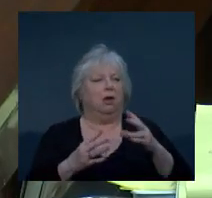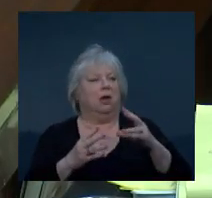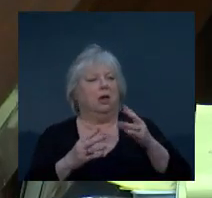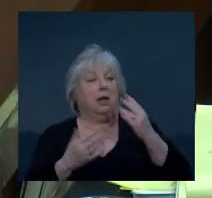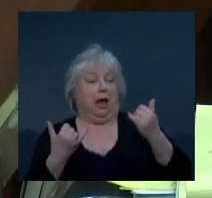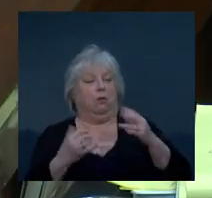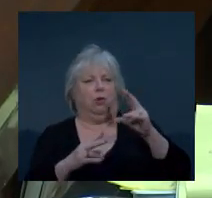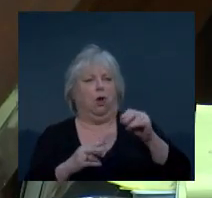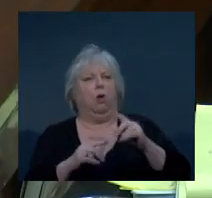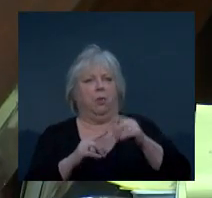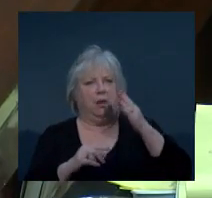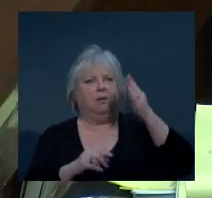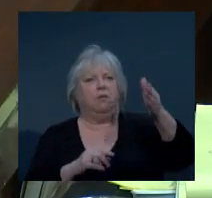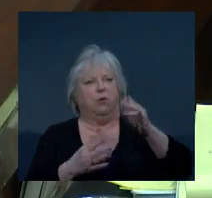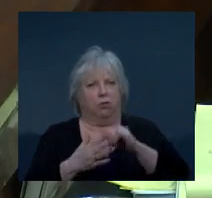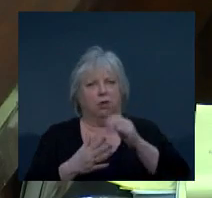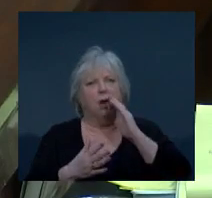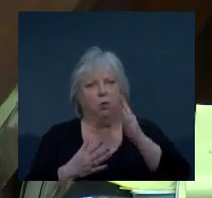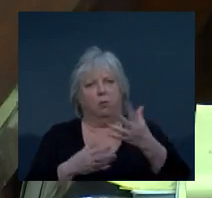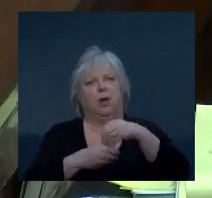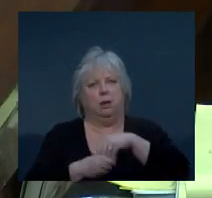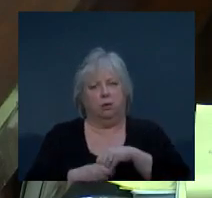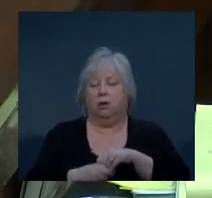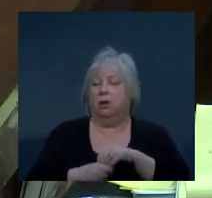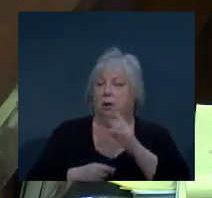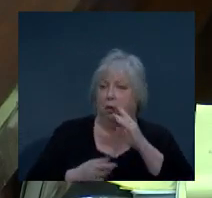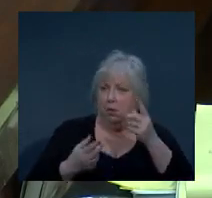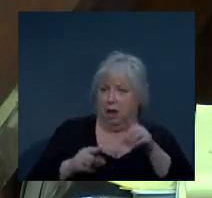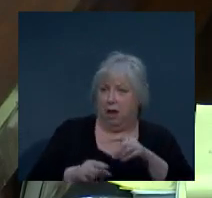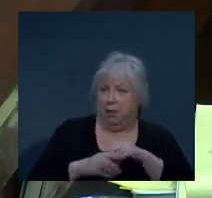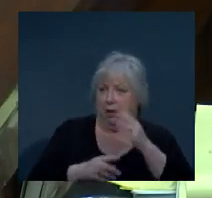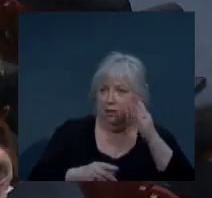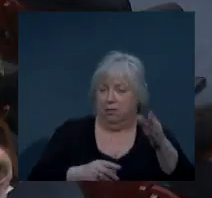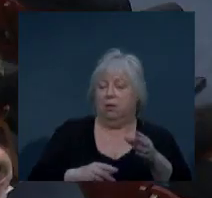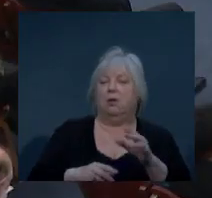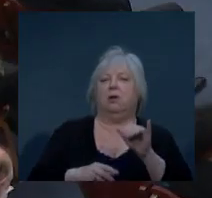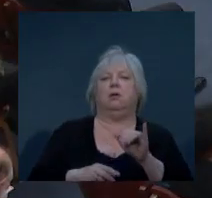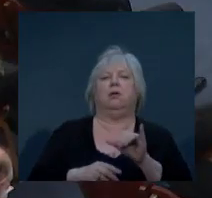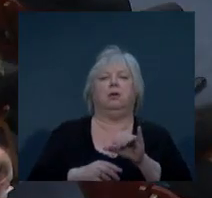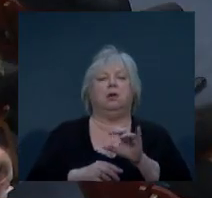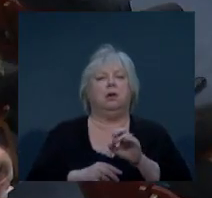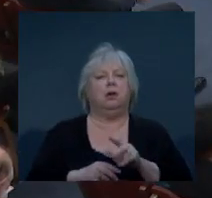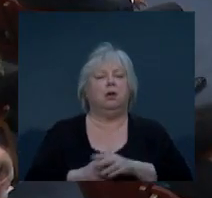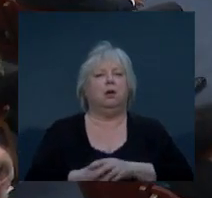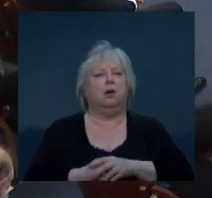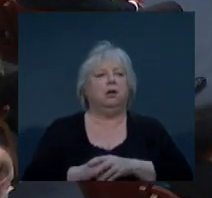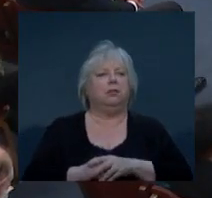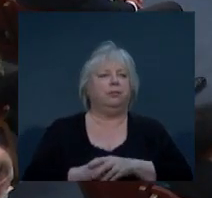that would be the case. It would be the case in the future. I